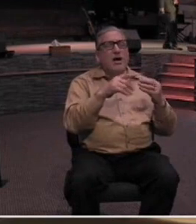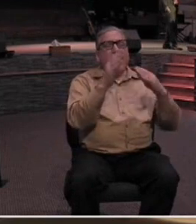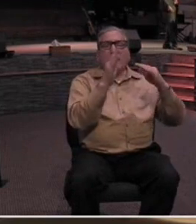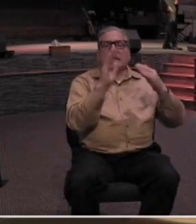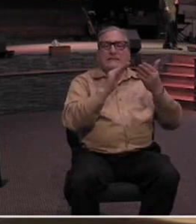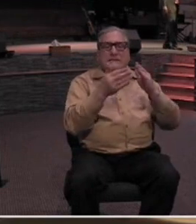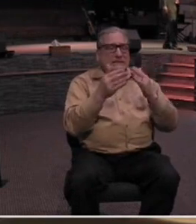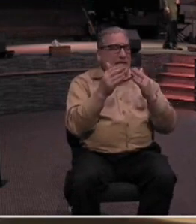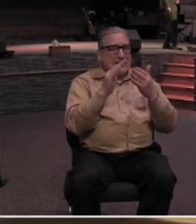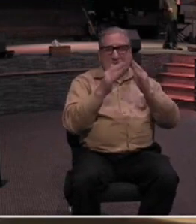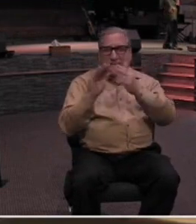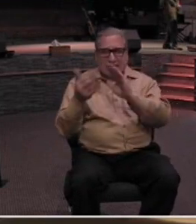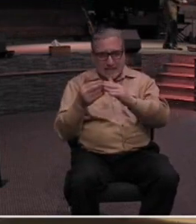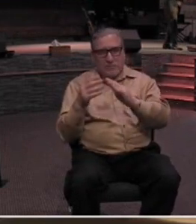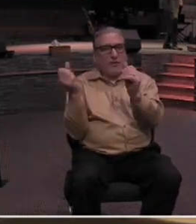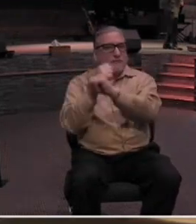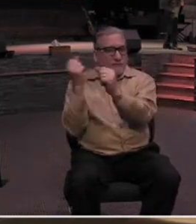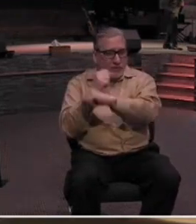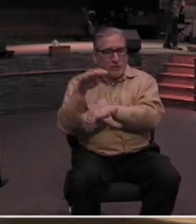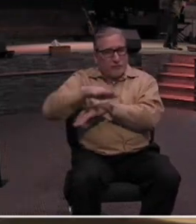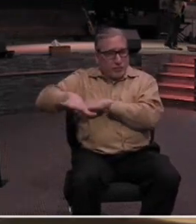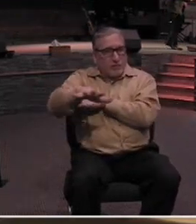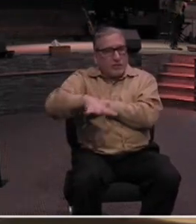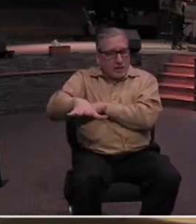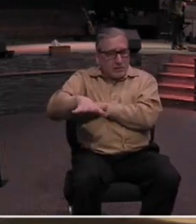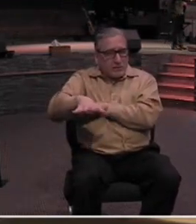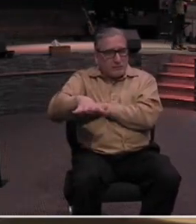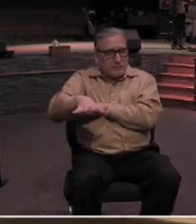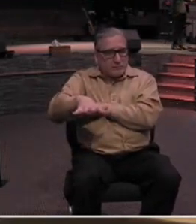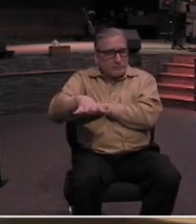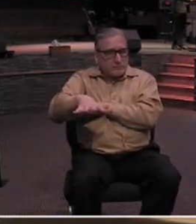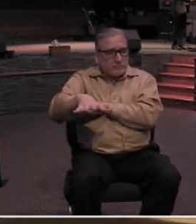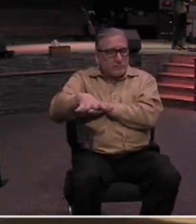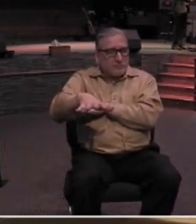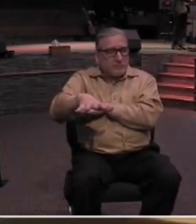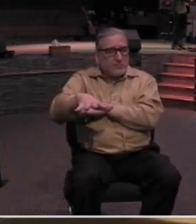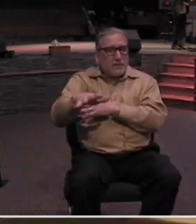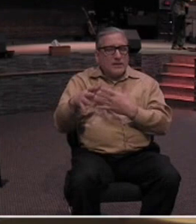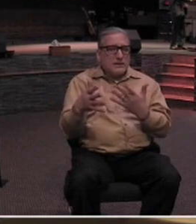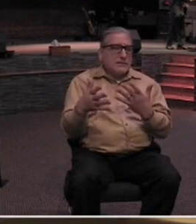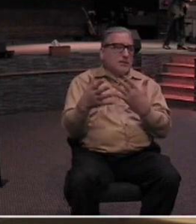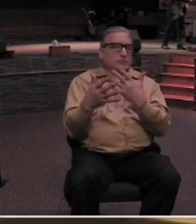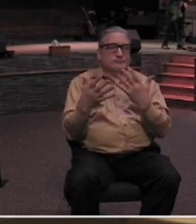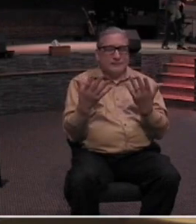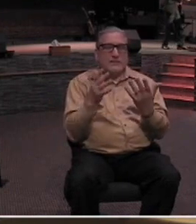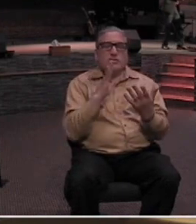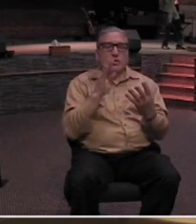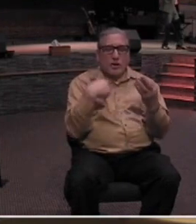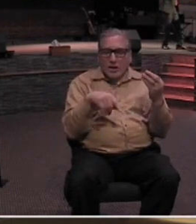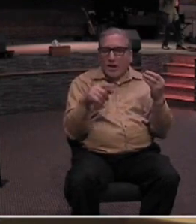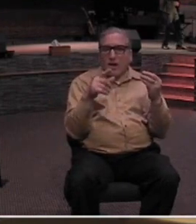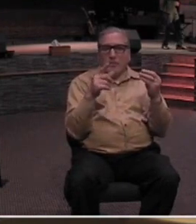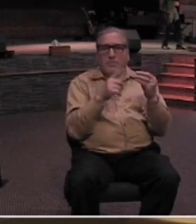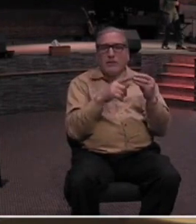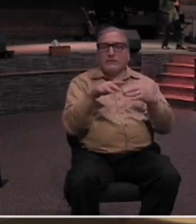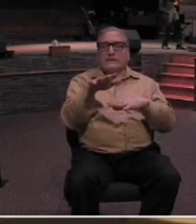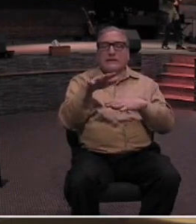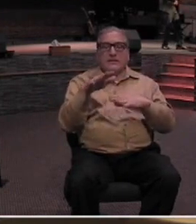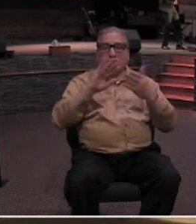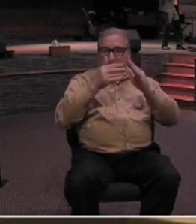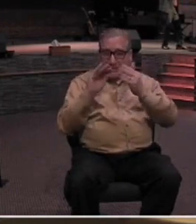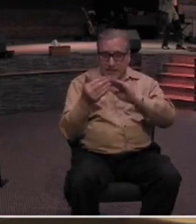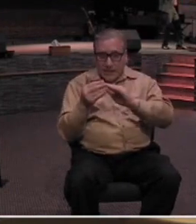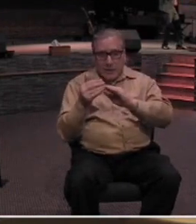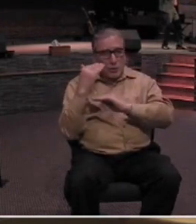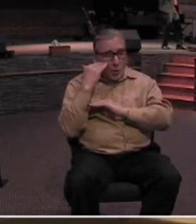fought over by the Palestinians, even though it's in the control and claimed by Israel. He was talking about that city known